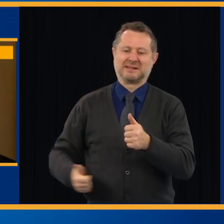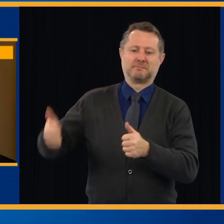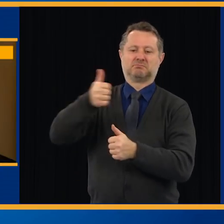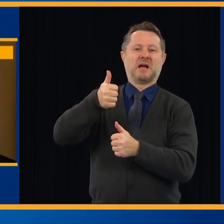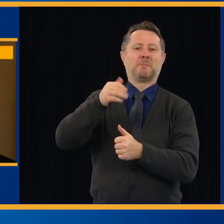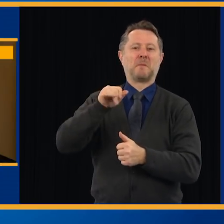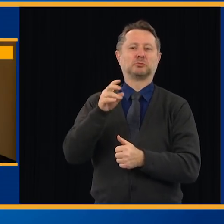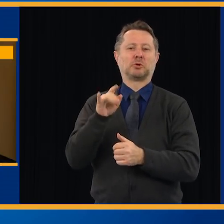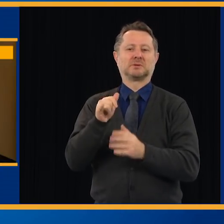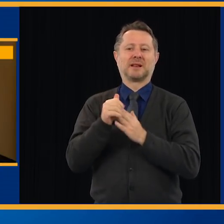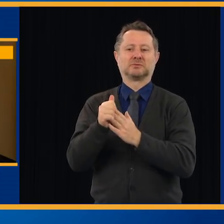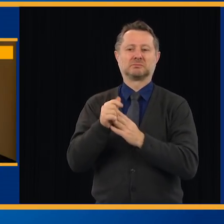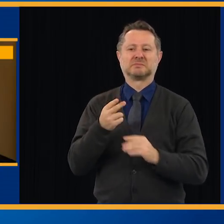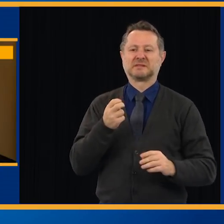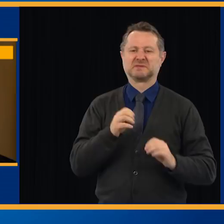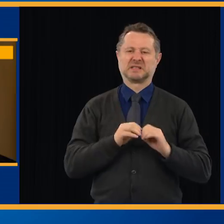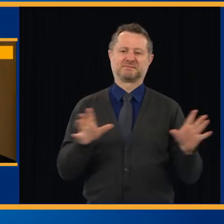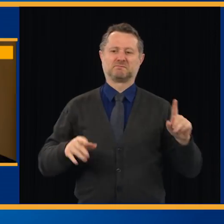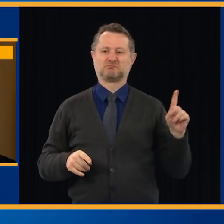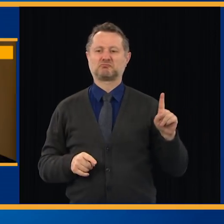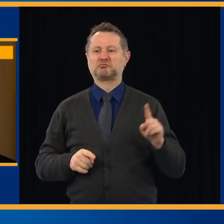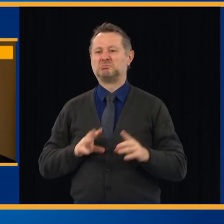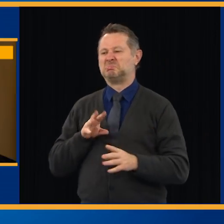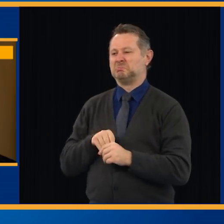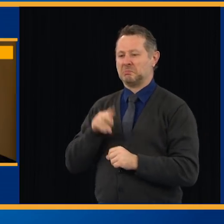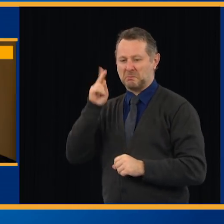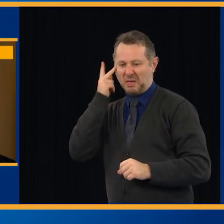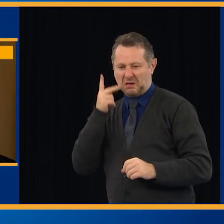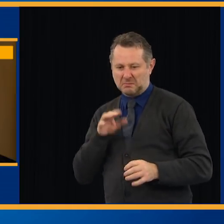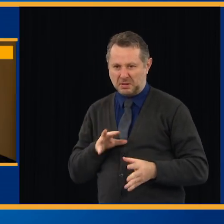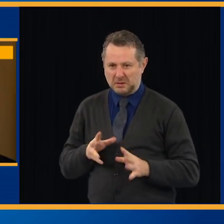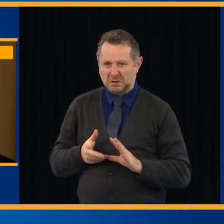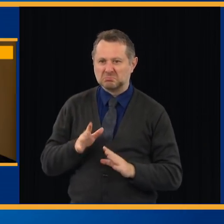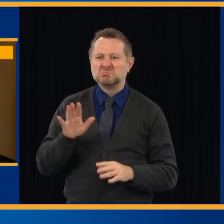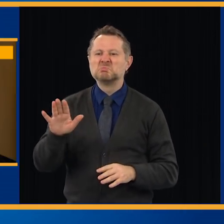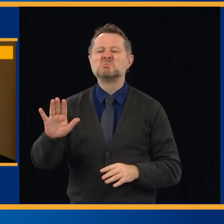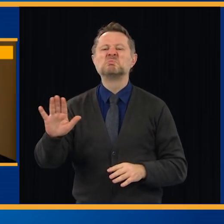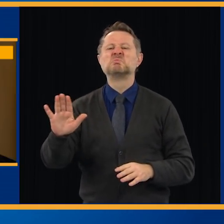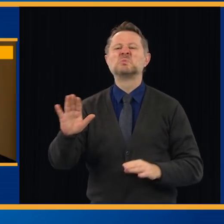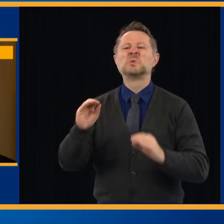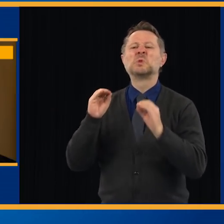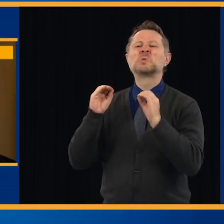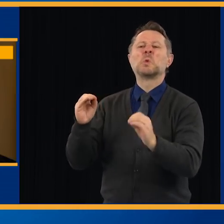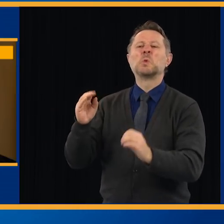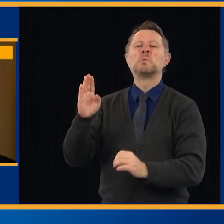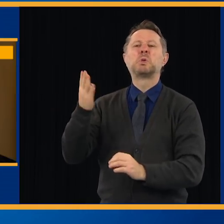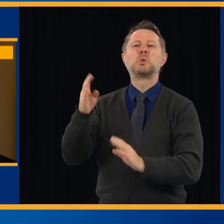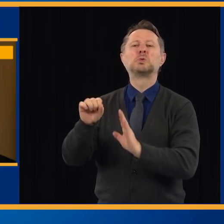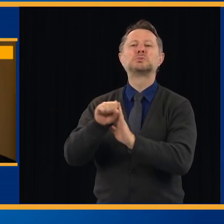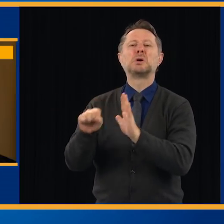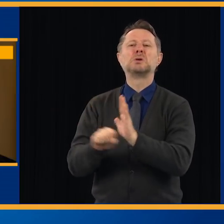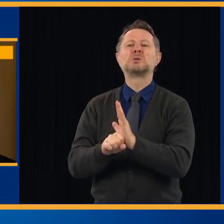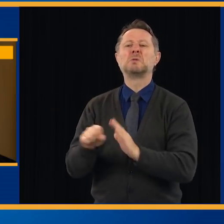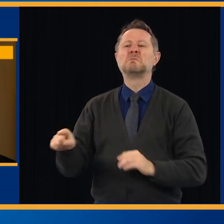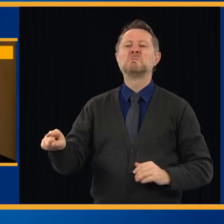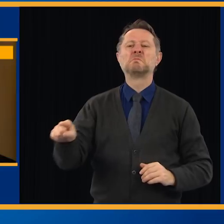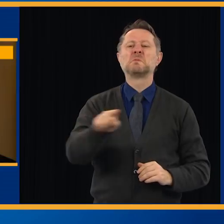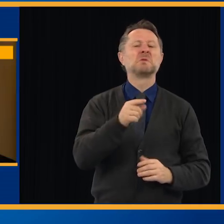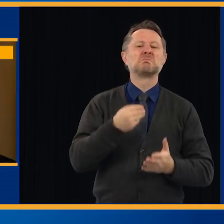blatantly political. No blue state bailout, no blue state bailout. What is he trying to